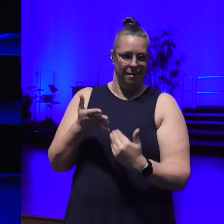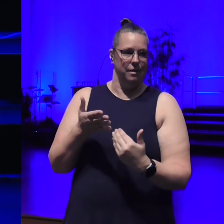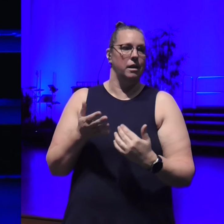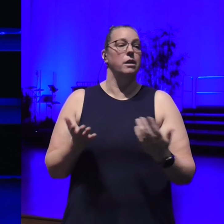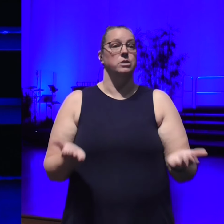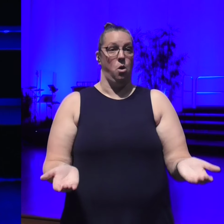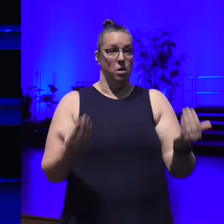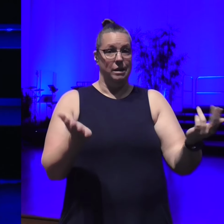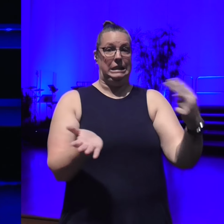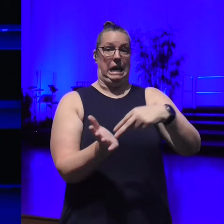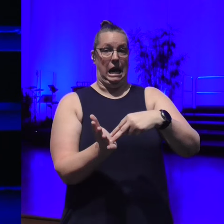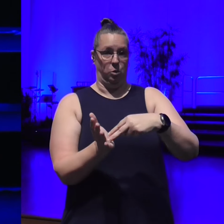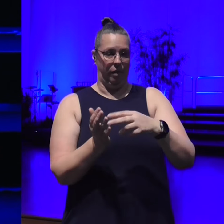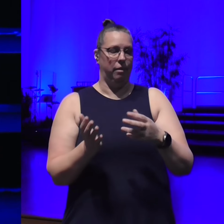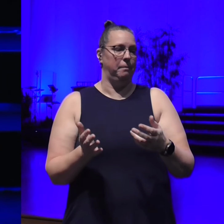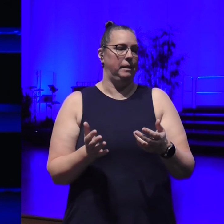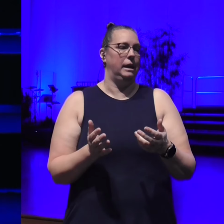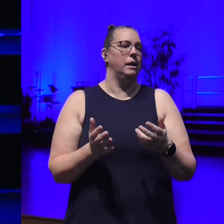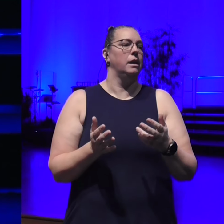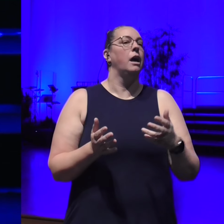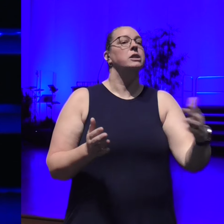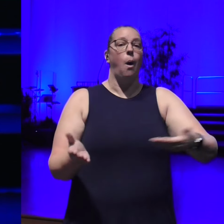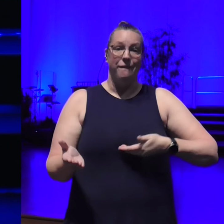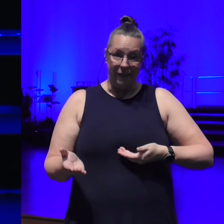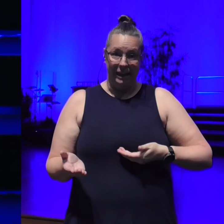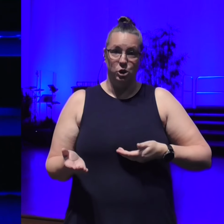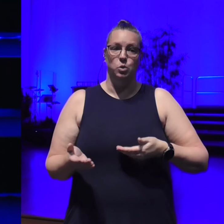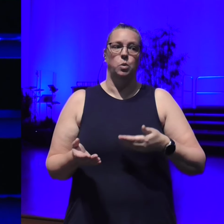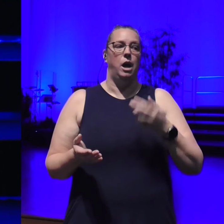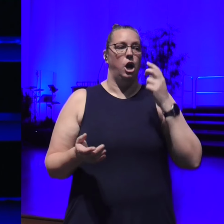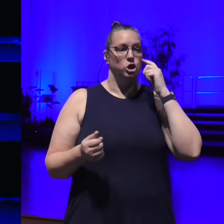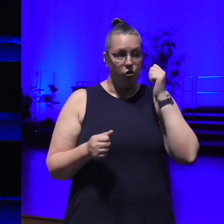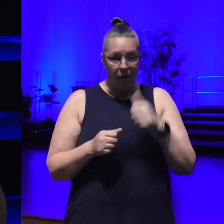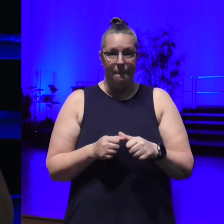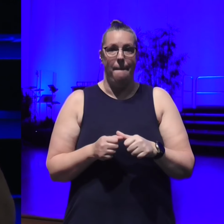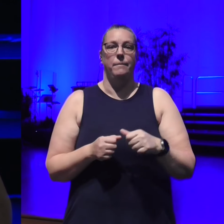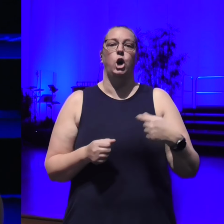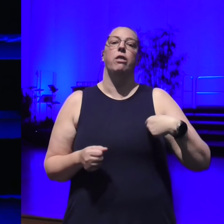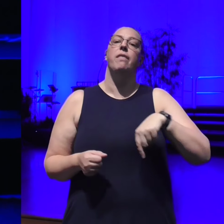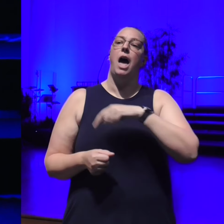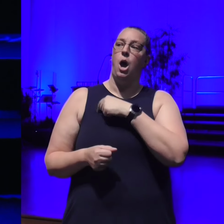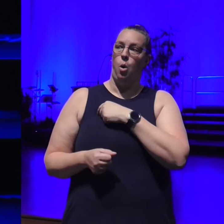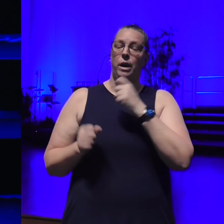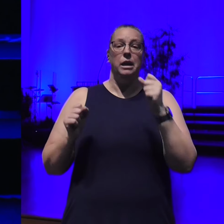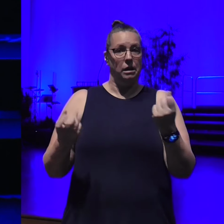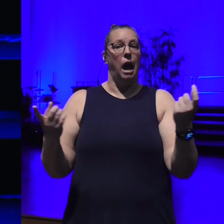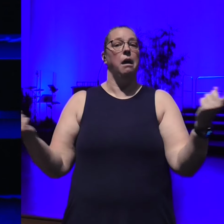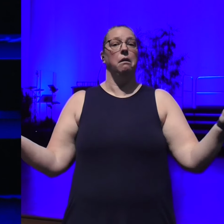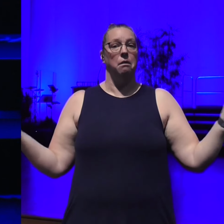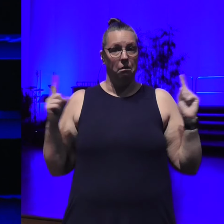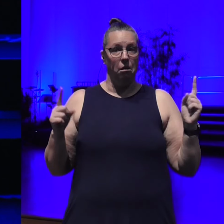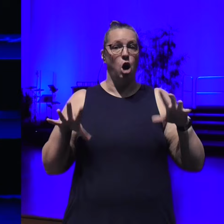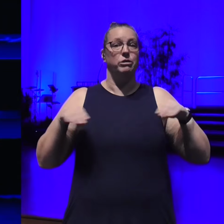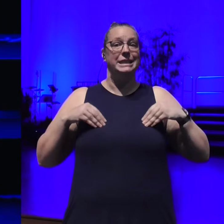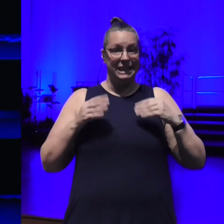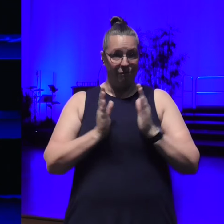pray. And I invite each one of us to remember that we can come forward at the end of our service and receive some